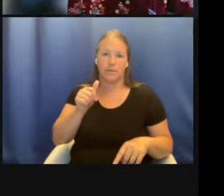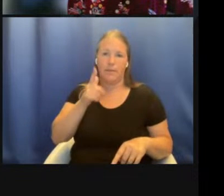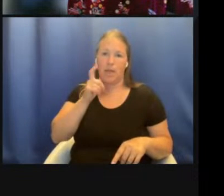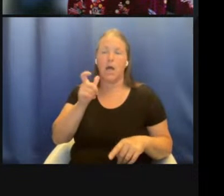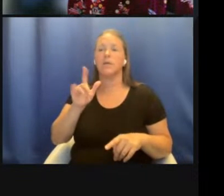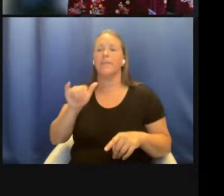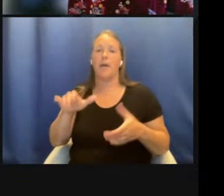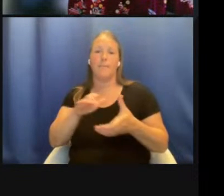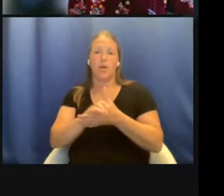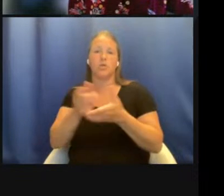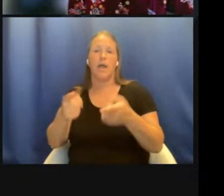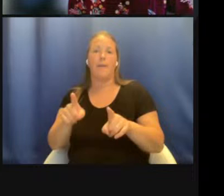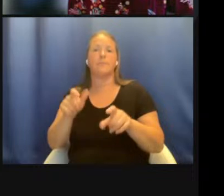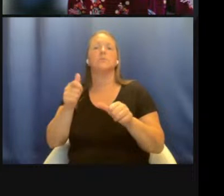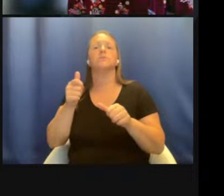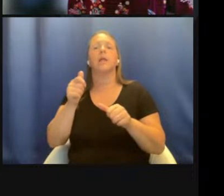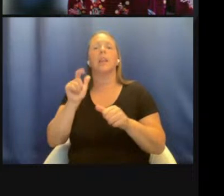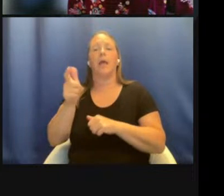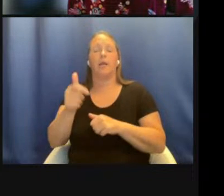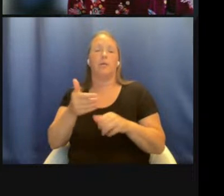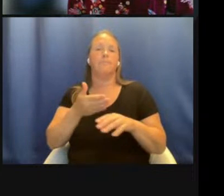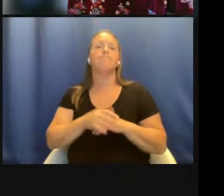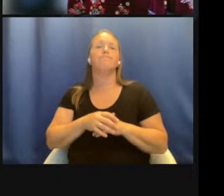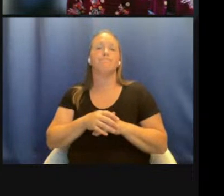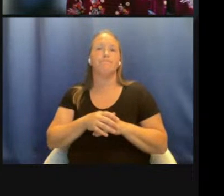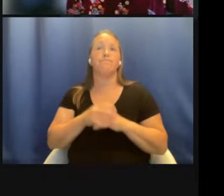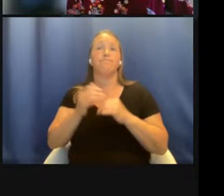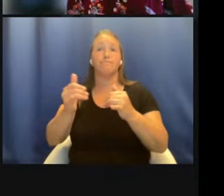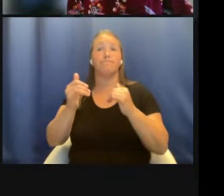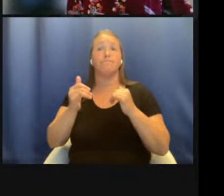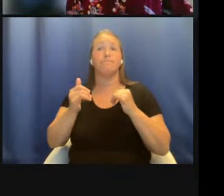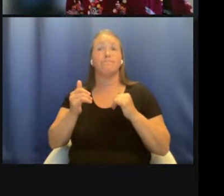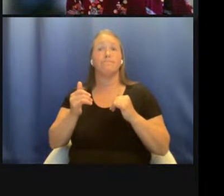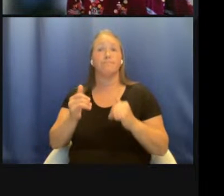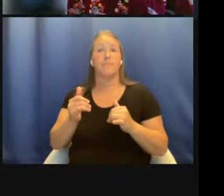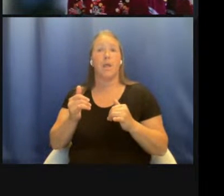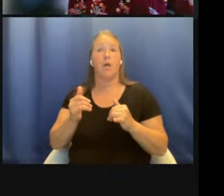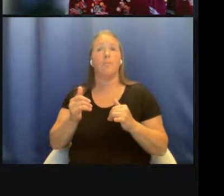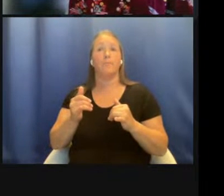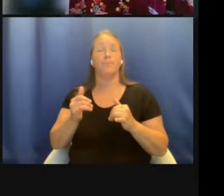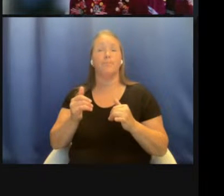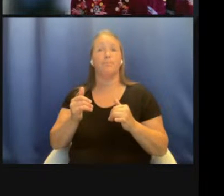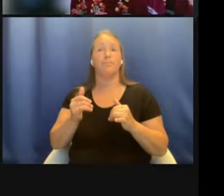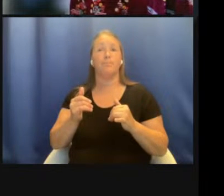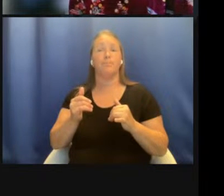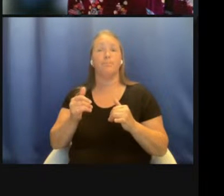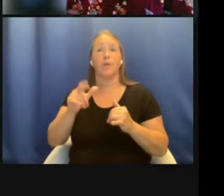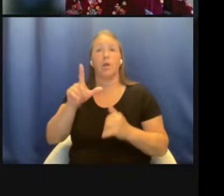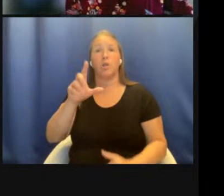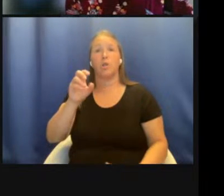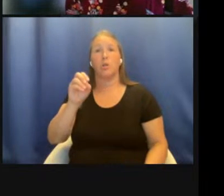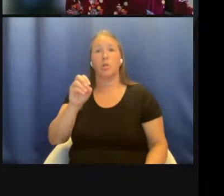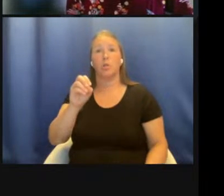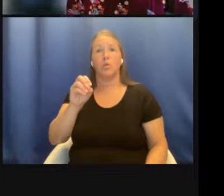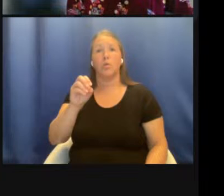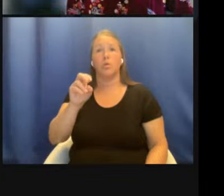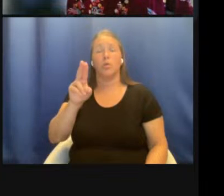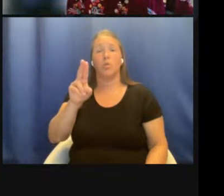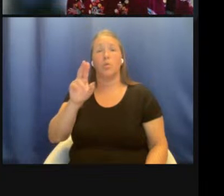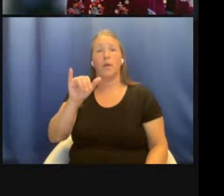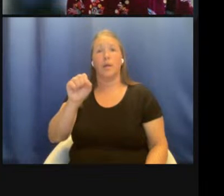Moke-Wietfeld, which is her full married name, marries a Danish count. She herself had been brought